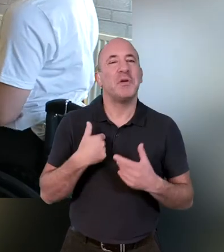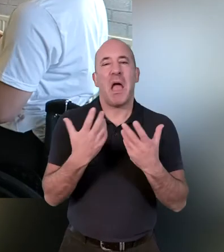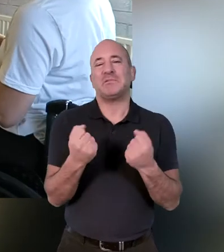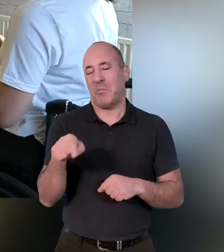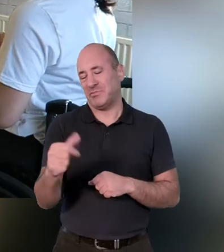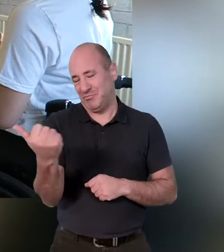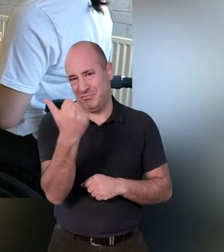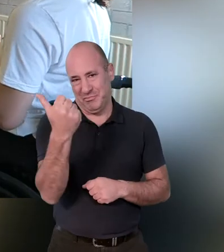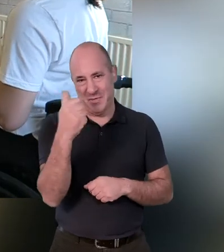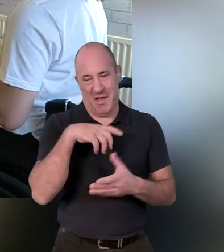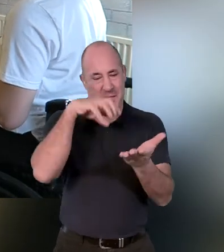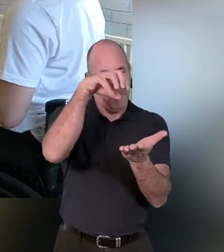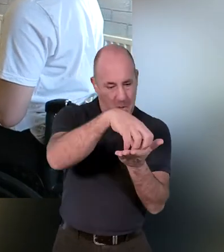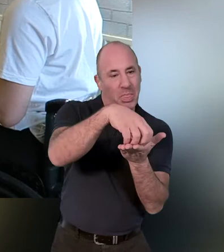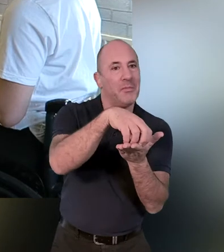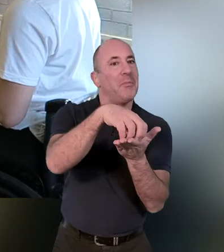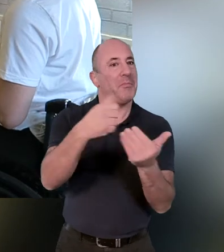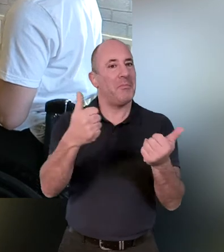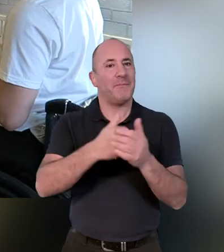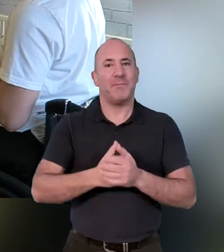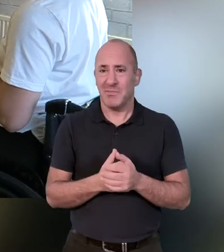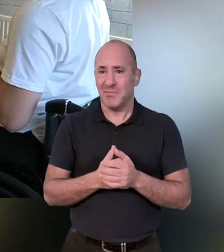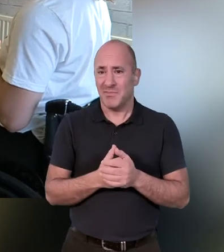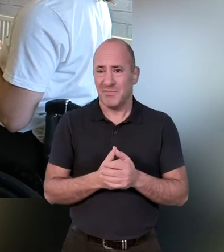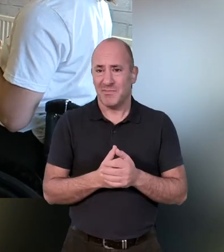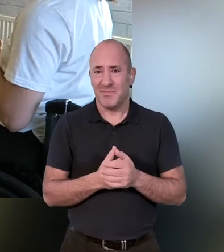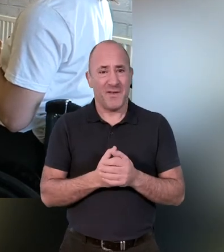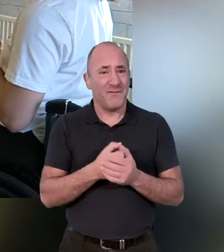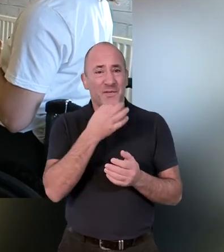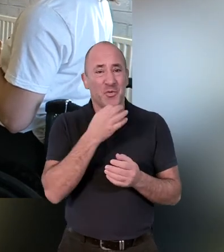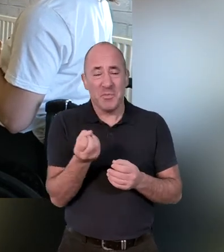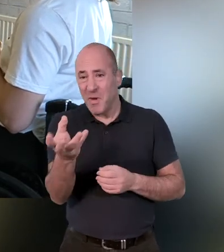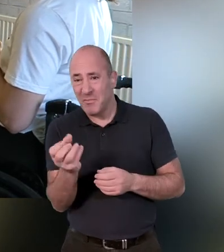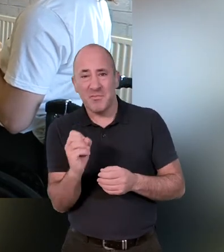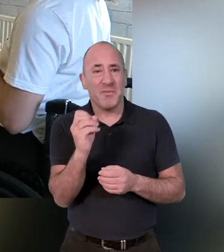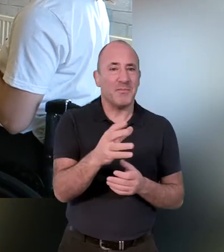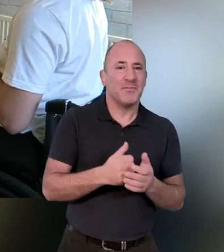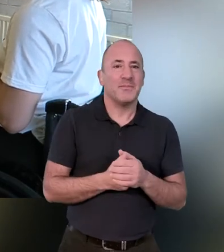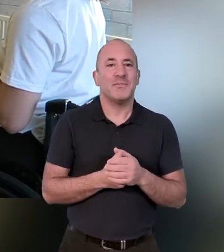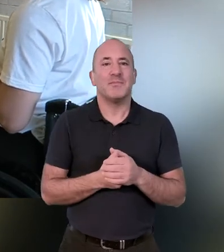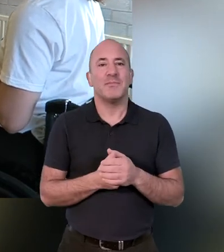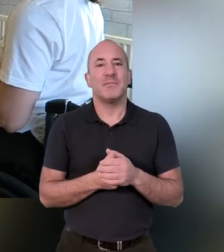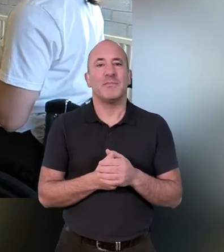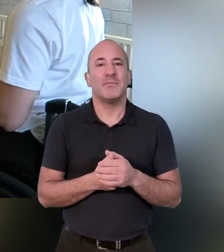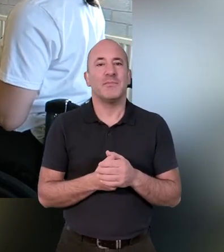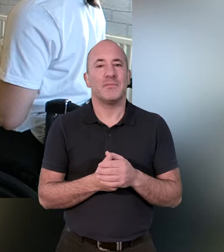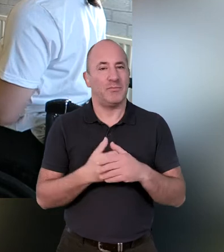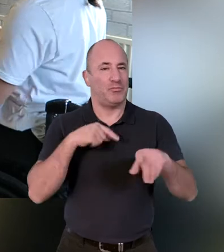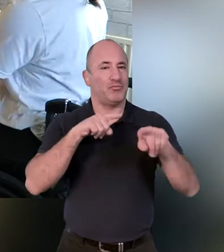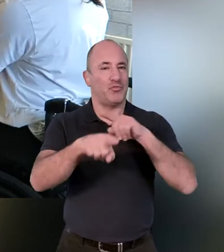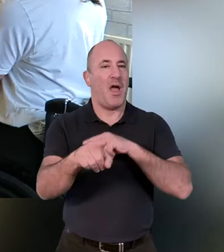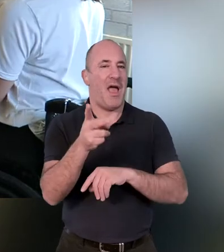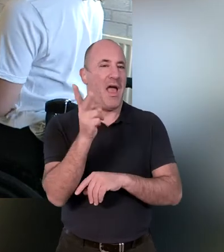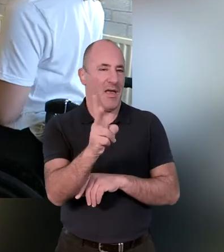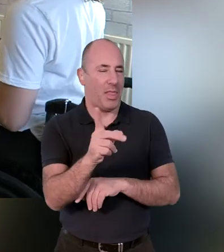Yep, we'll let that stayed on the orange. So Sam's got a few of them, so he's going to have